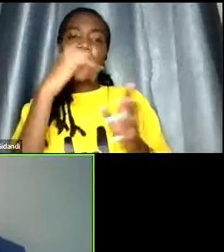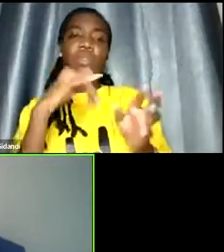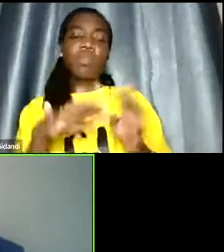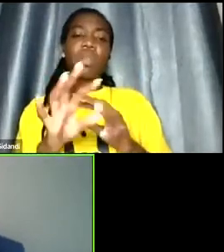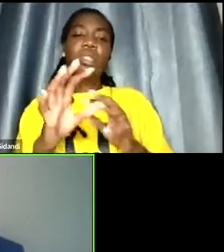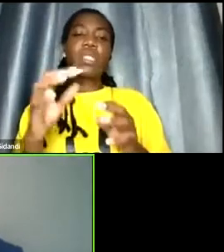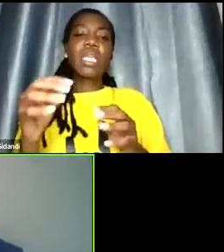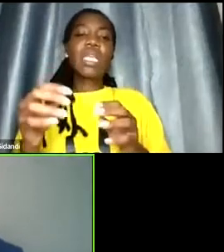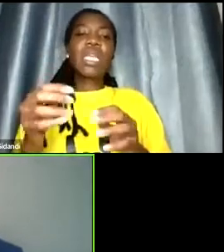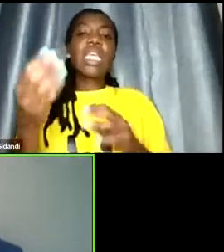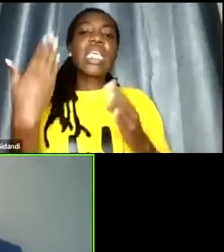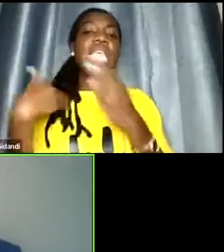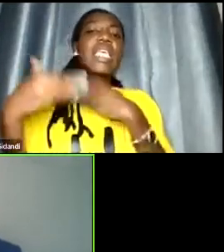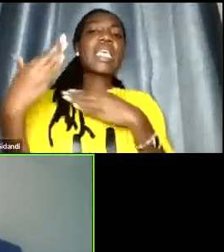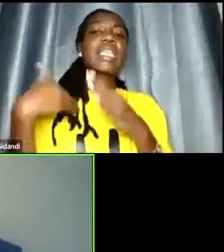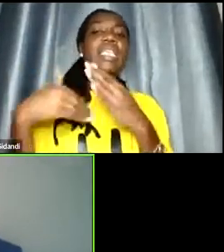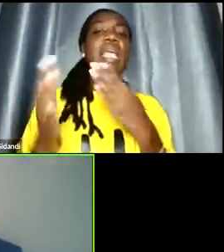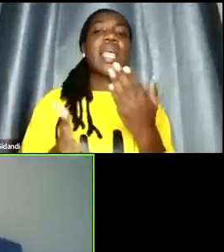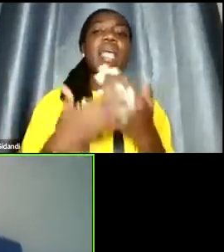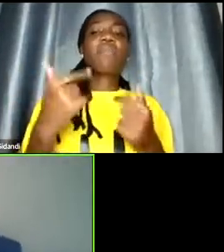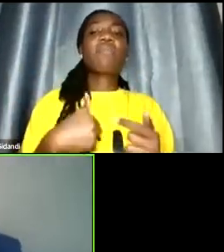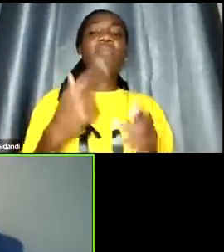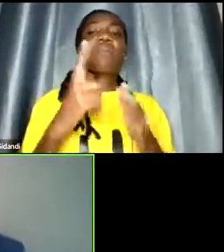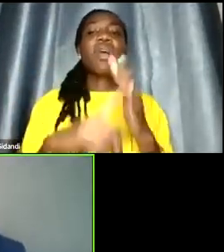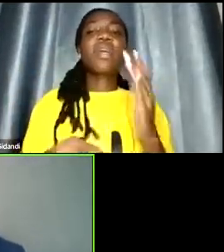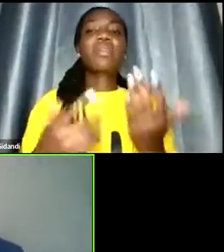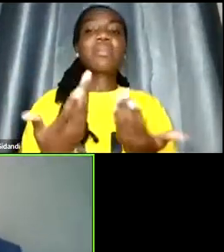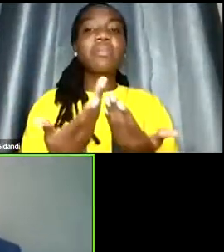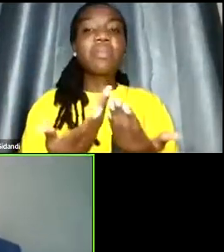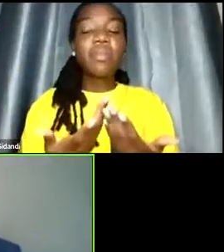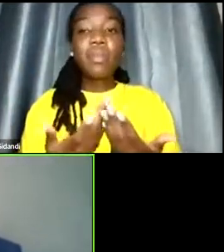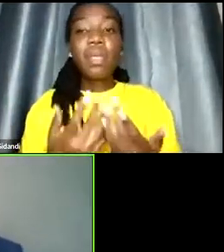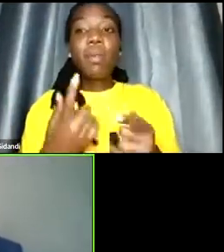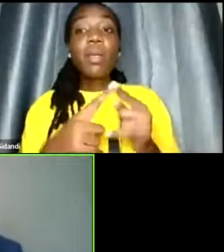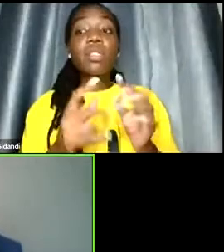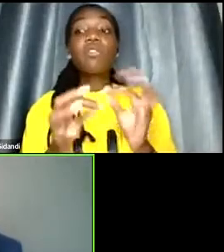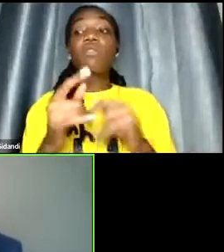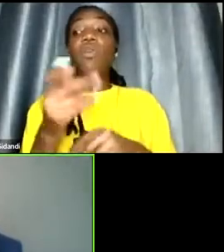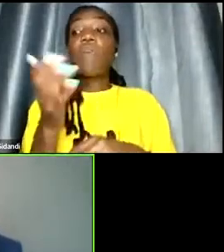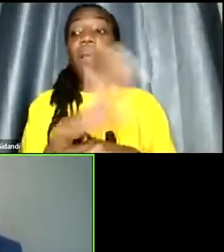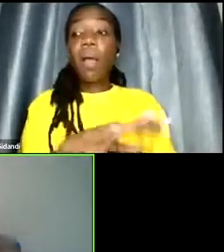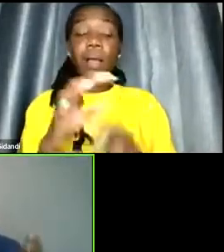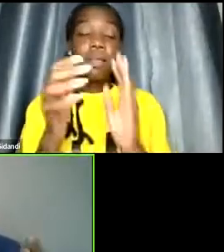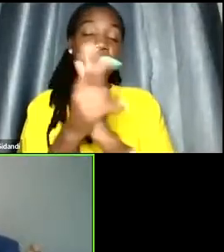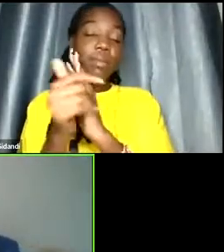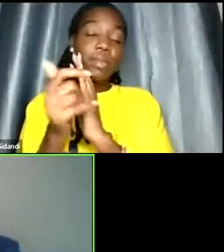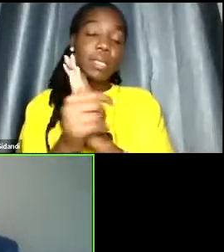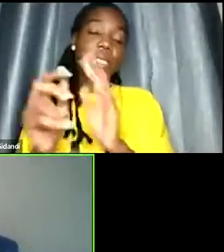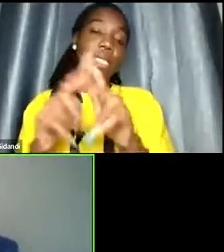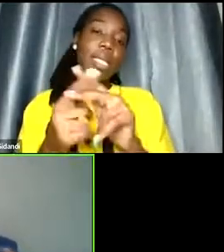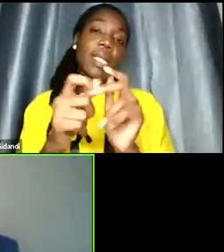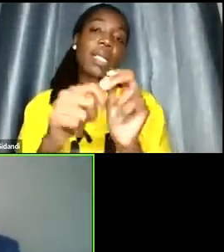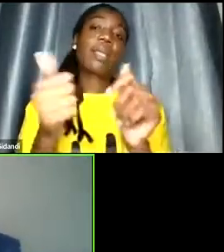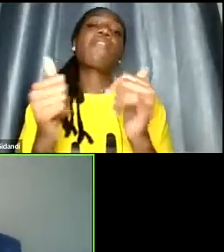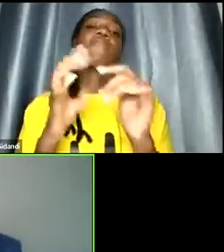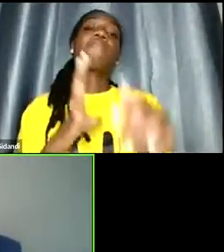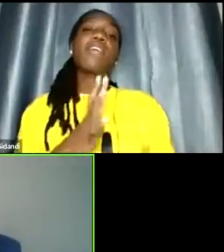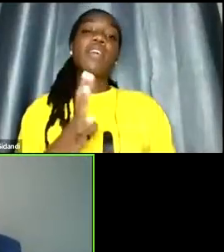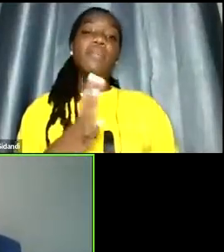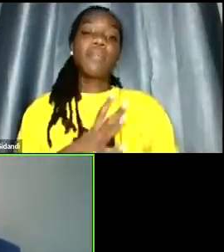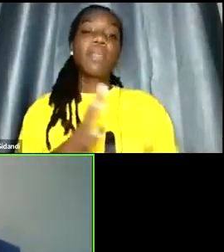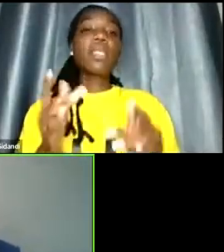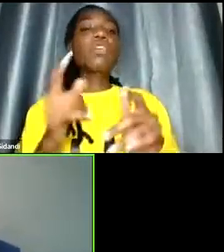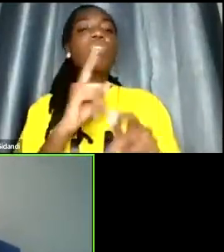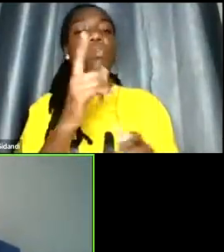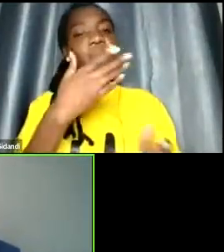history do in financial analysis? Unless you've gone back and studied another skill. So I have saved them the trouble and tell them the truth. I'm